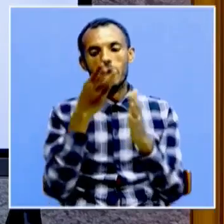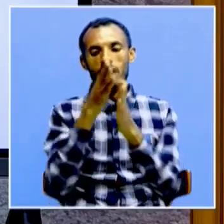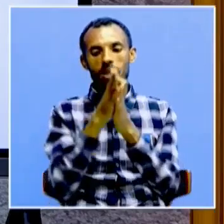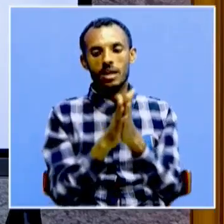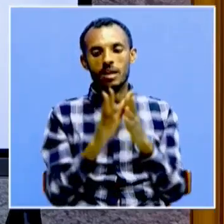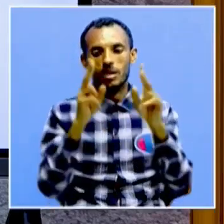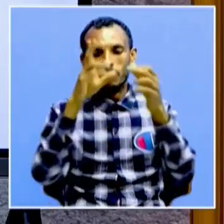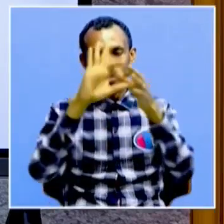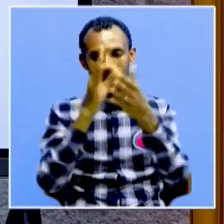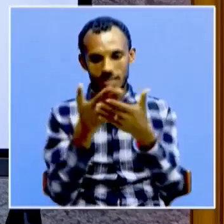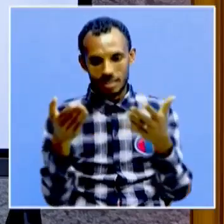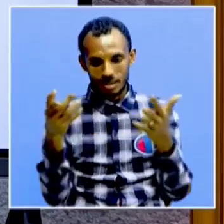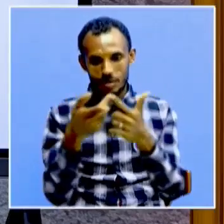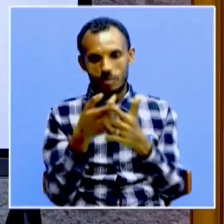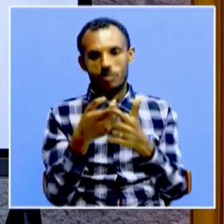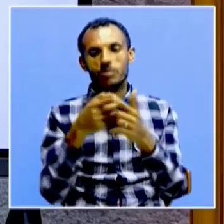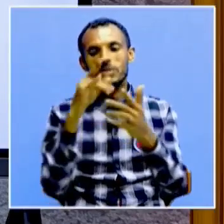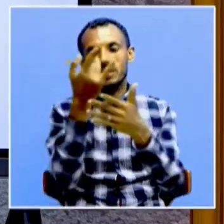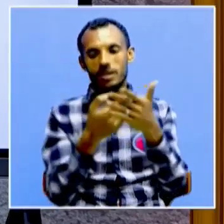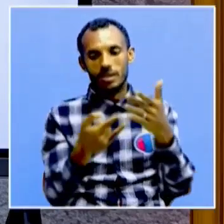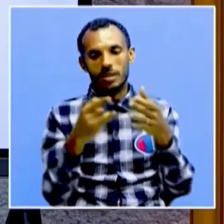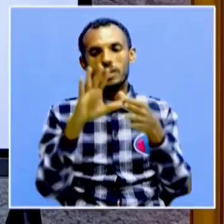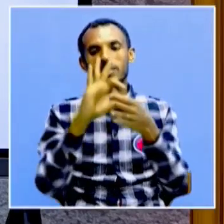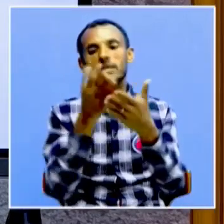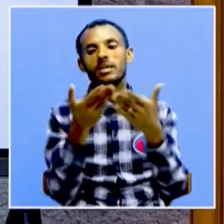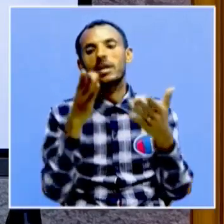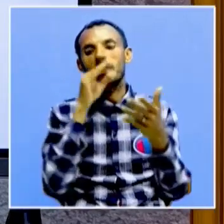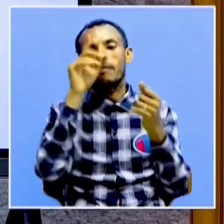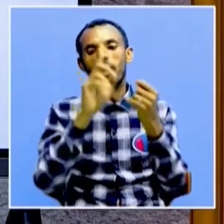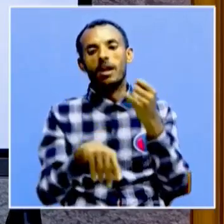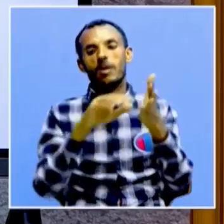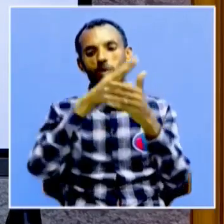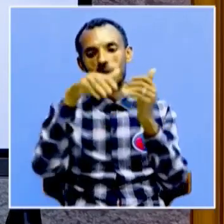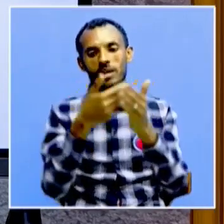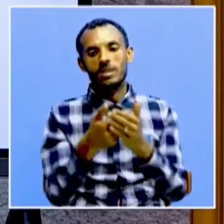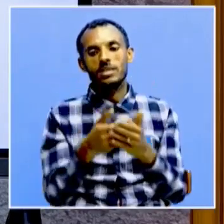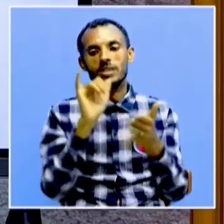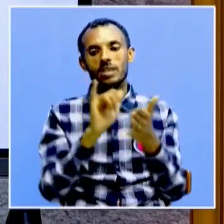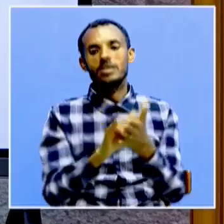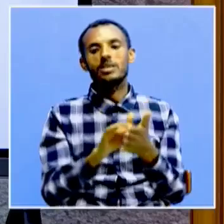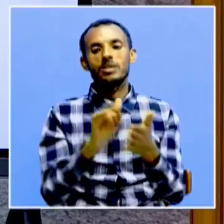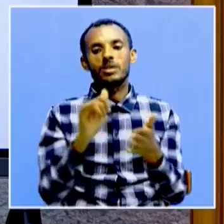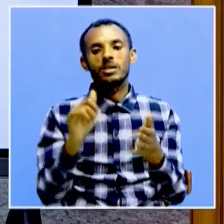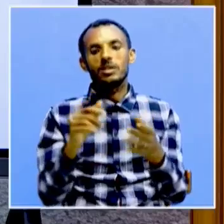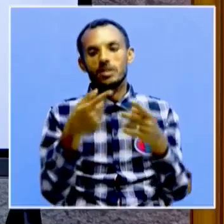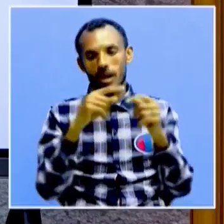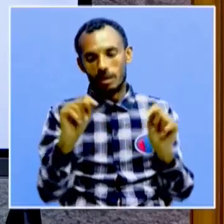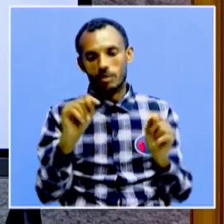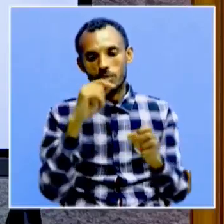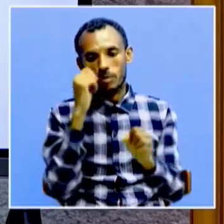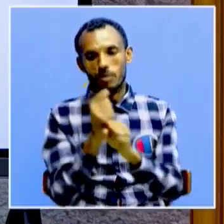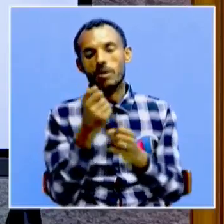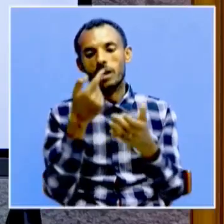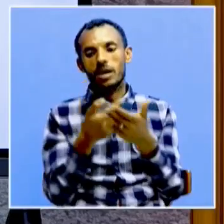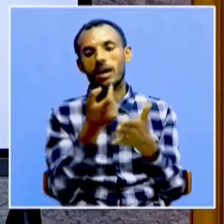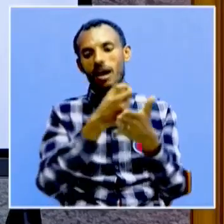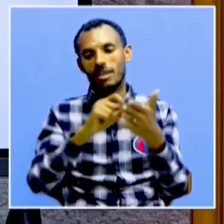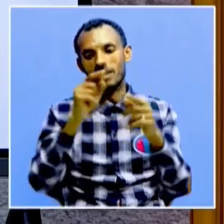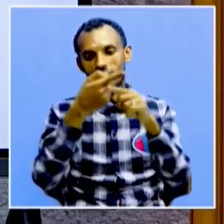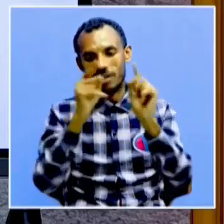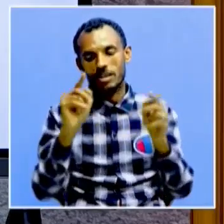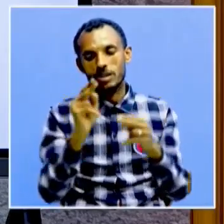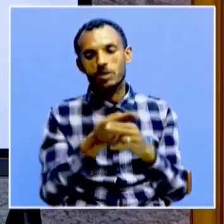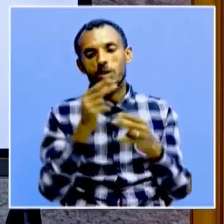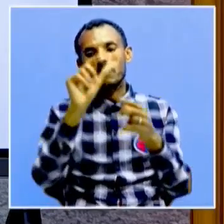A topic, and then details, and finally, conclusion. That's what we were trying to do here by writing different